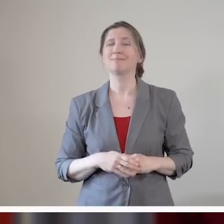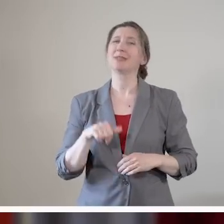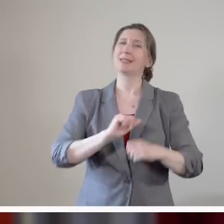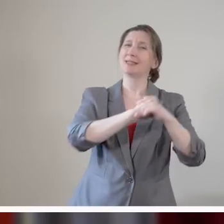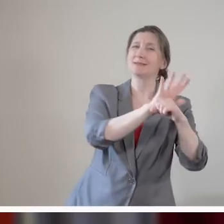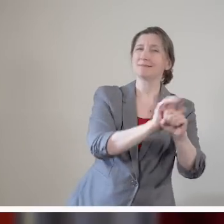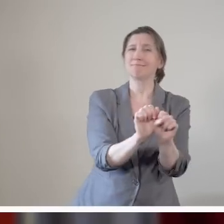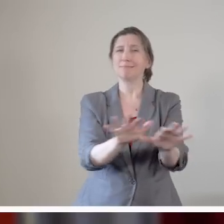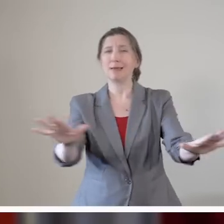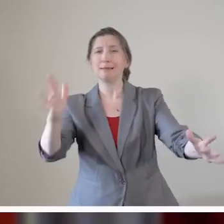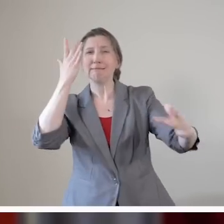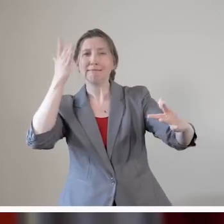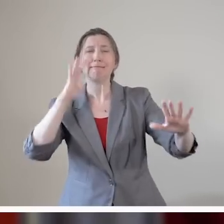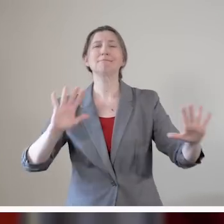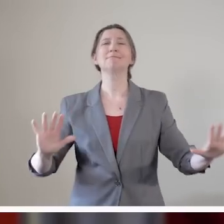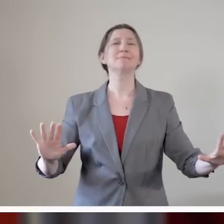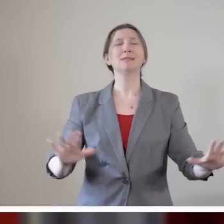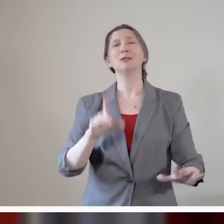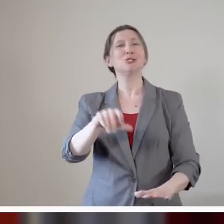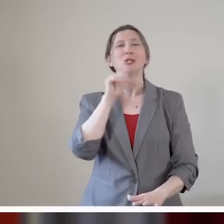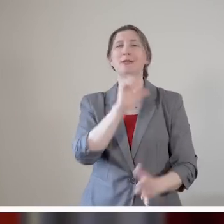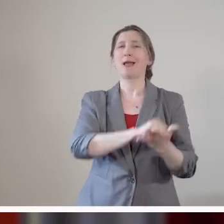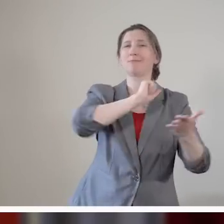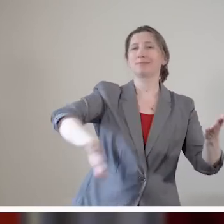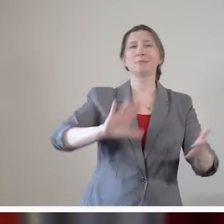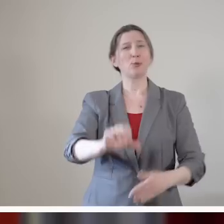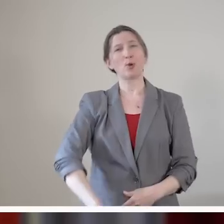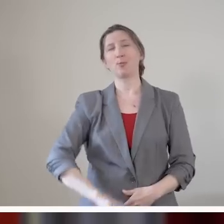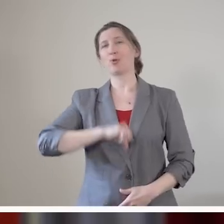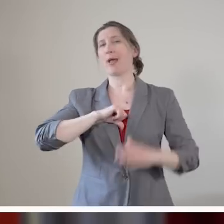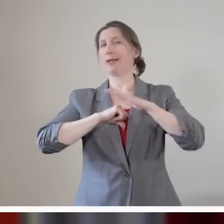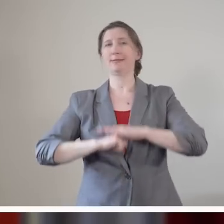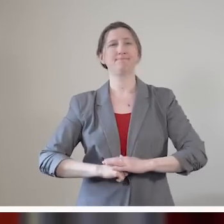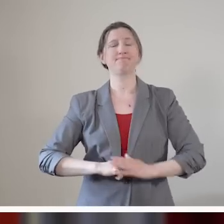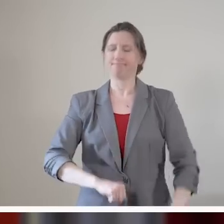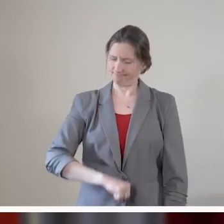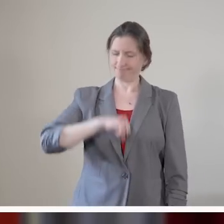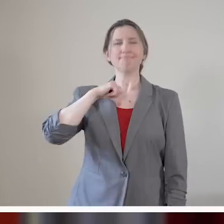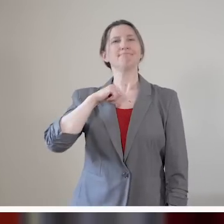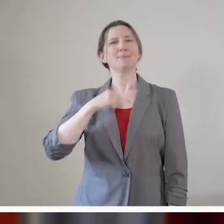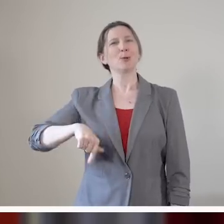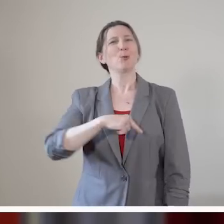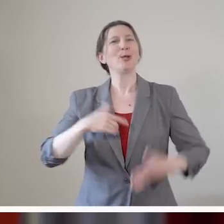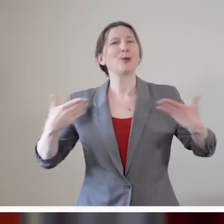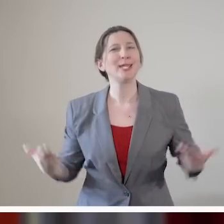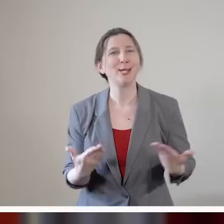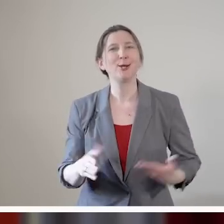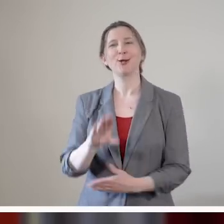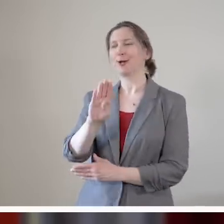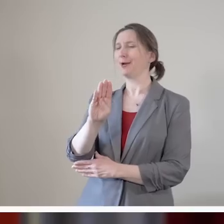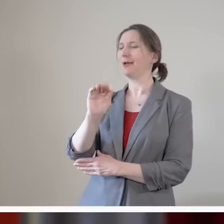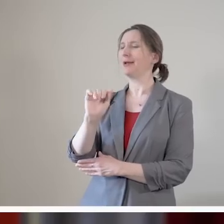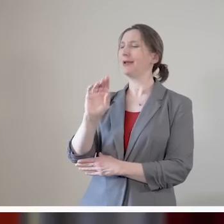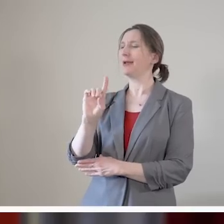pride you deserve to feel today. We are here. We are Badgers. And we